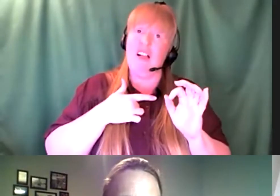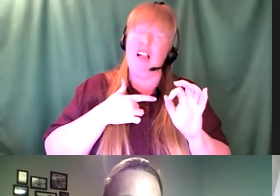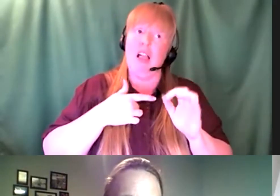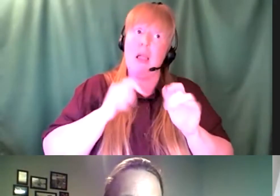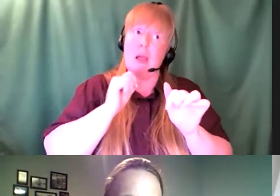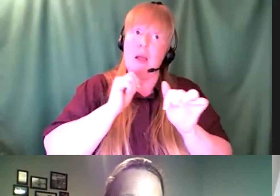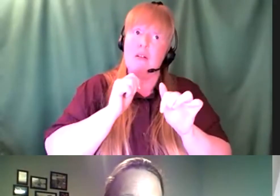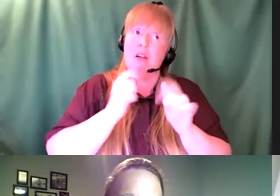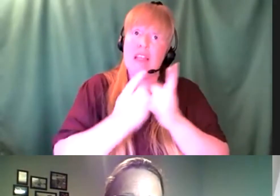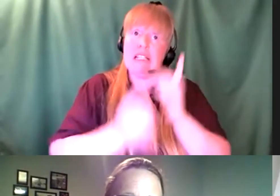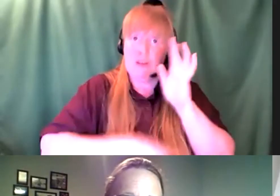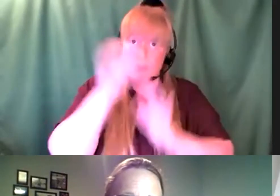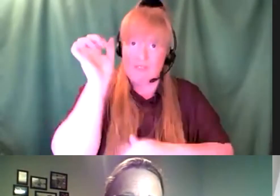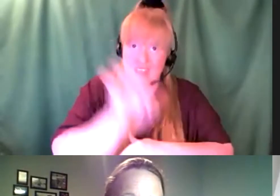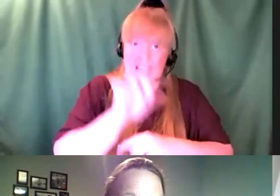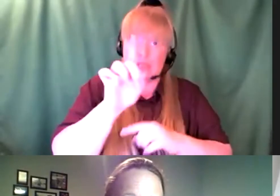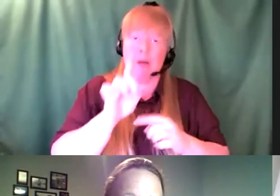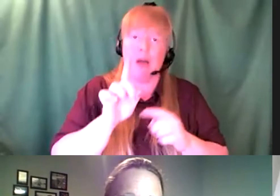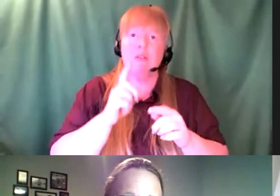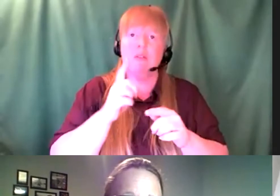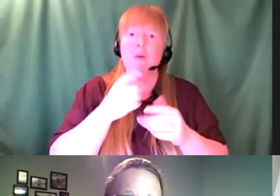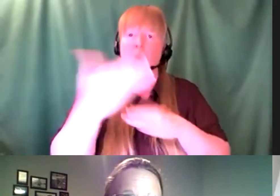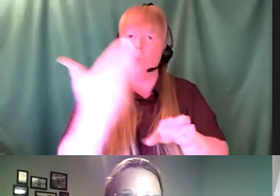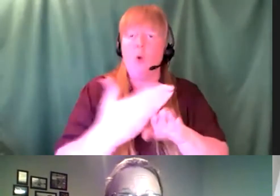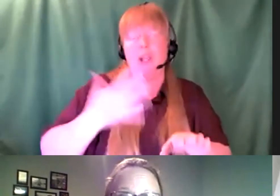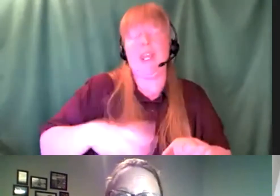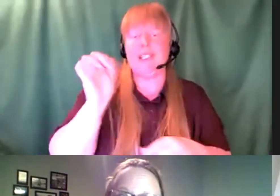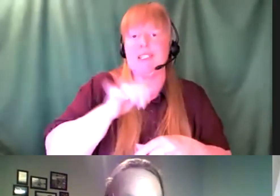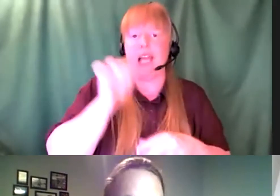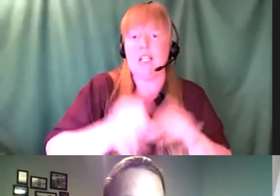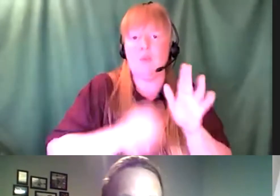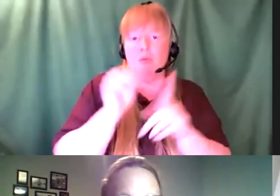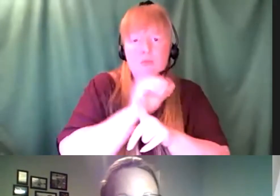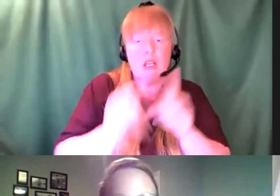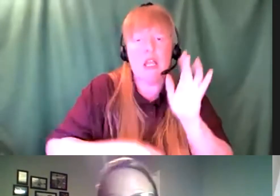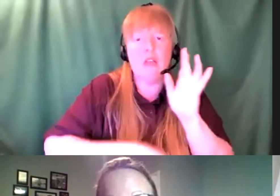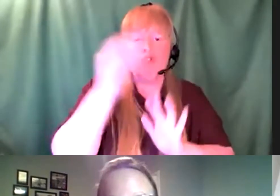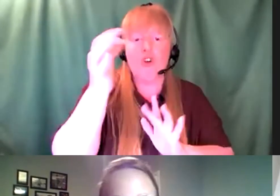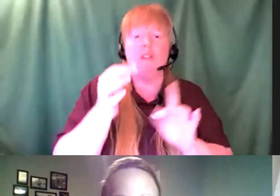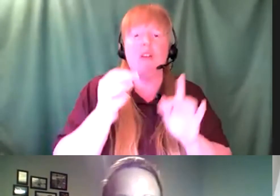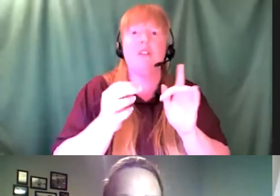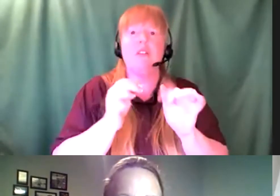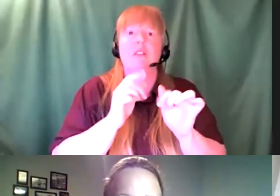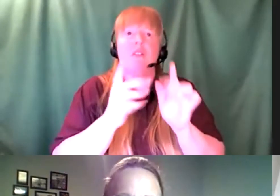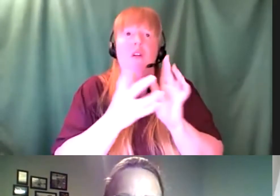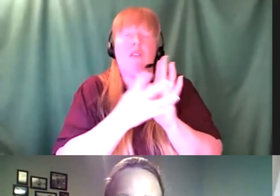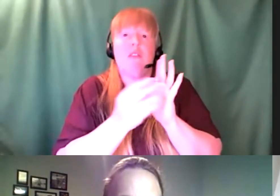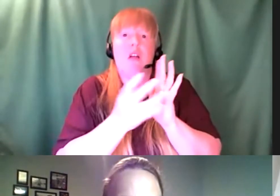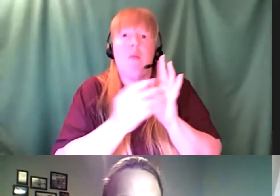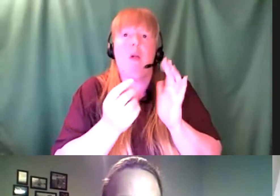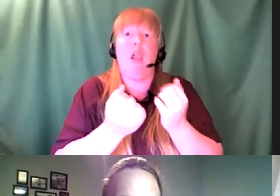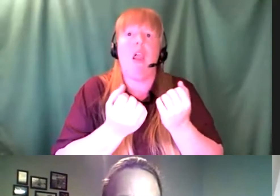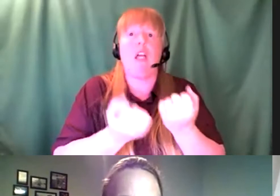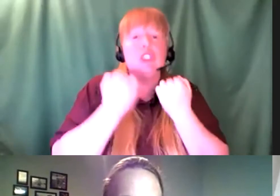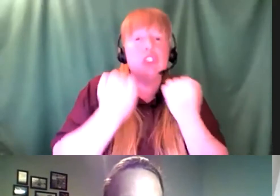Absolutely. You know, I think sometimes, you know, at best, a gym or a club, they might provide an accessible